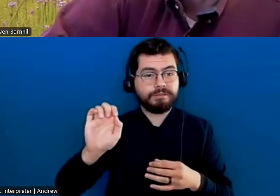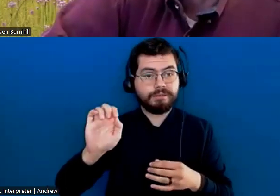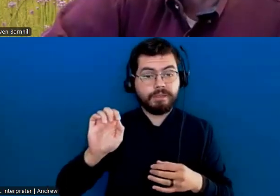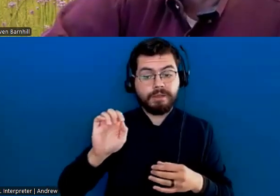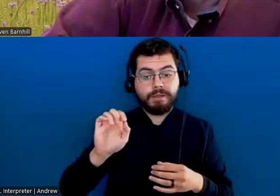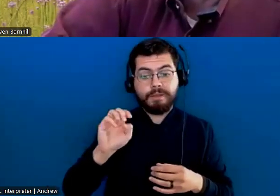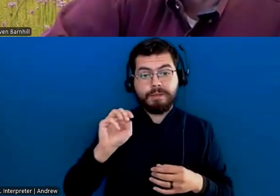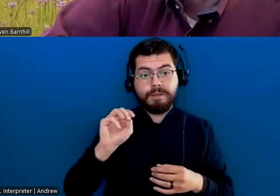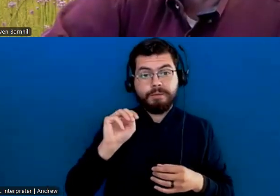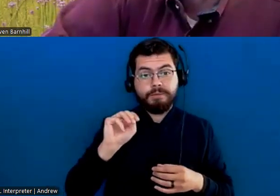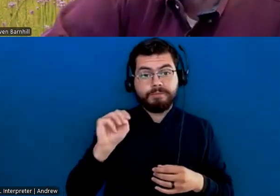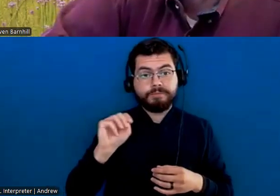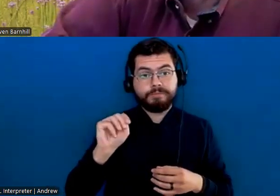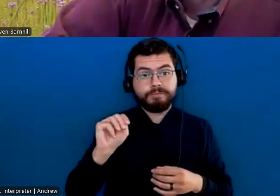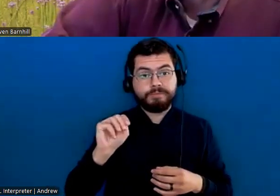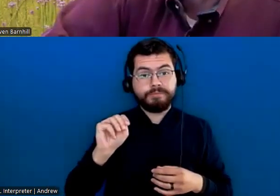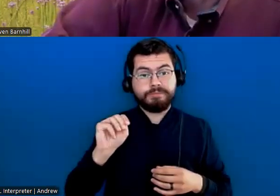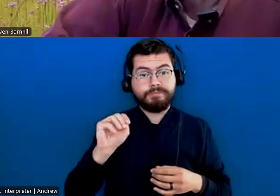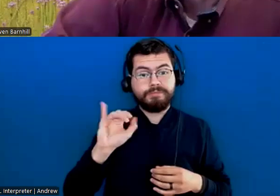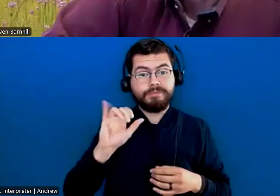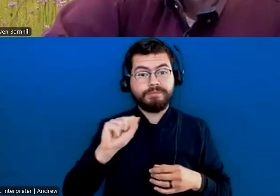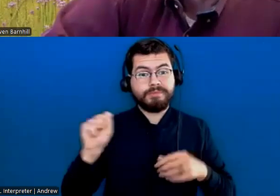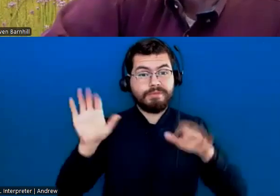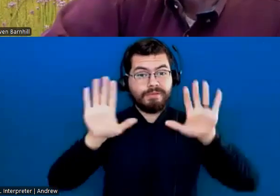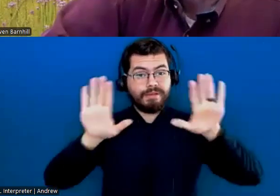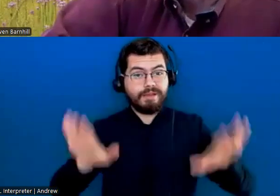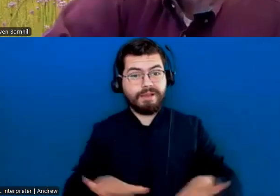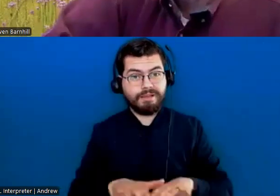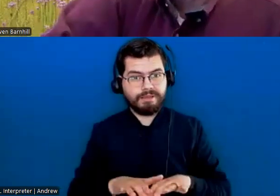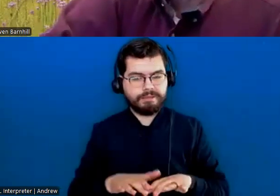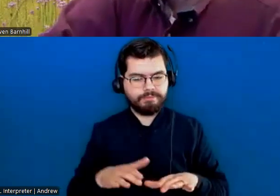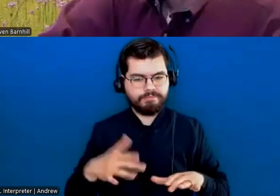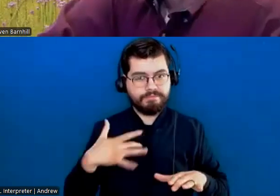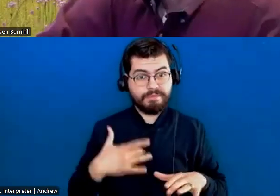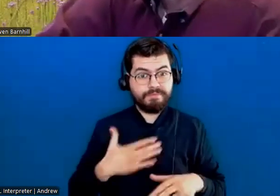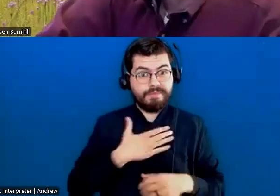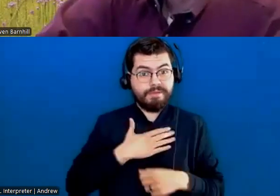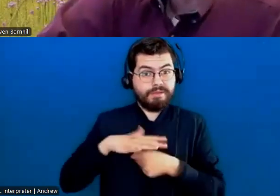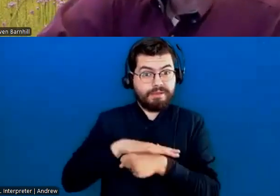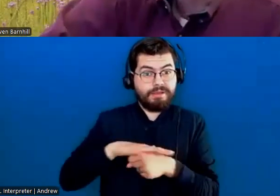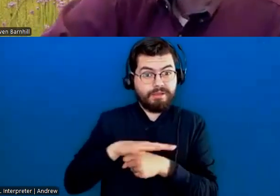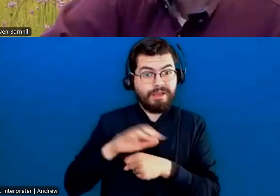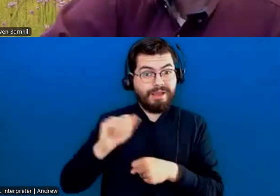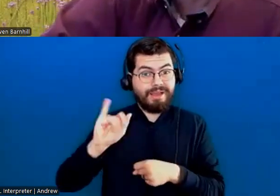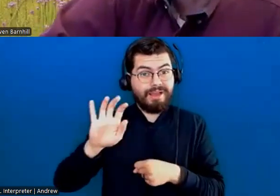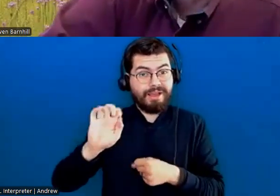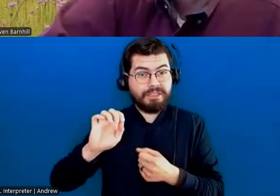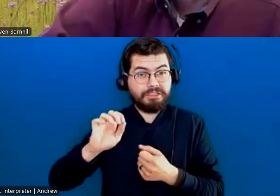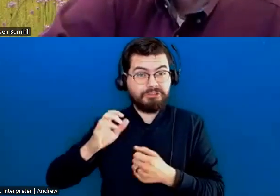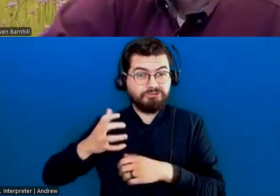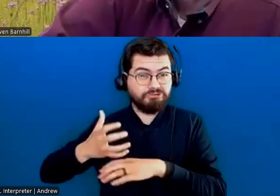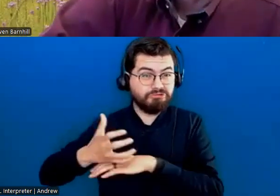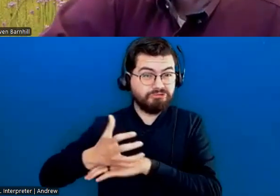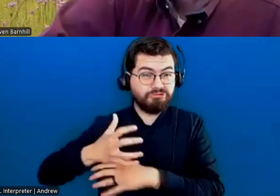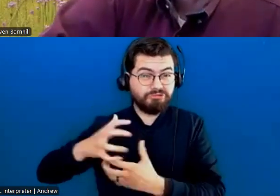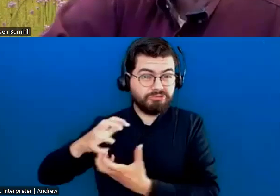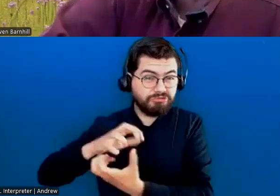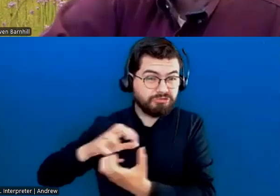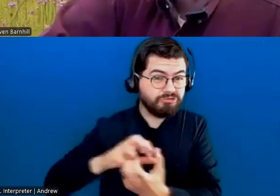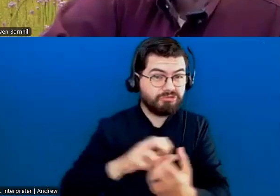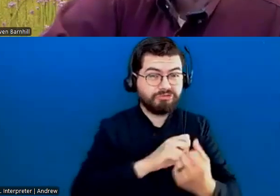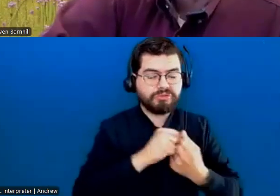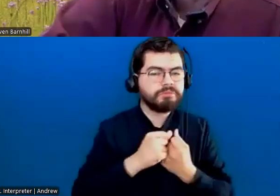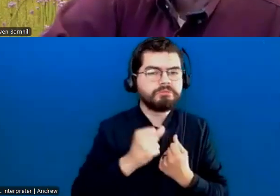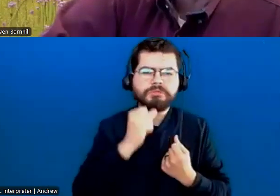Valley, and so we don't get much ice damage. It's extremely in my career, it's only happened once, which 30 years is not a long